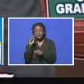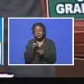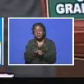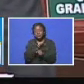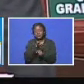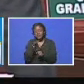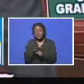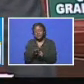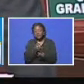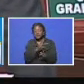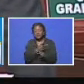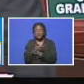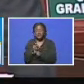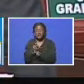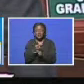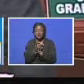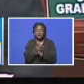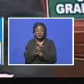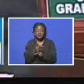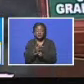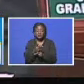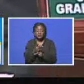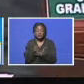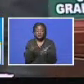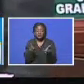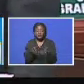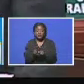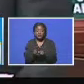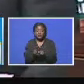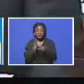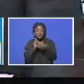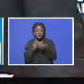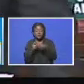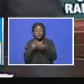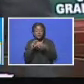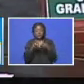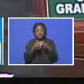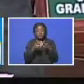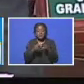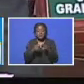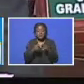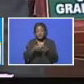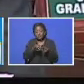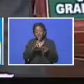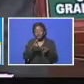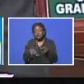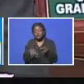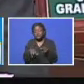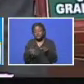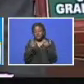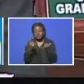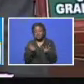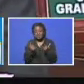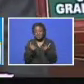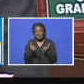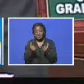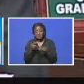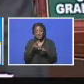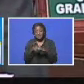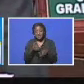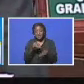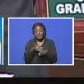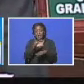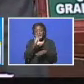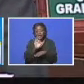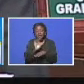care. Mr. Speaker, also the positivity rate is trending downward, currently sitting at